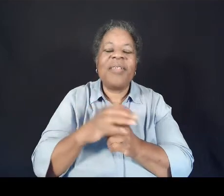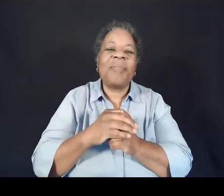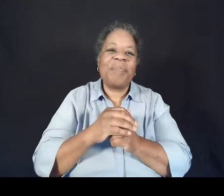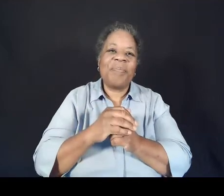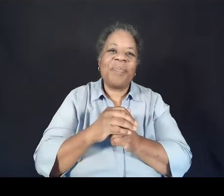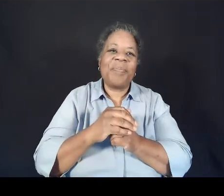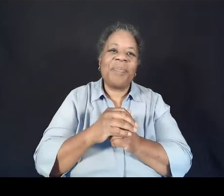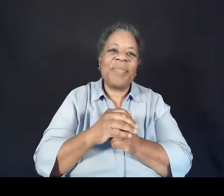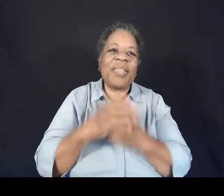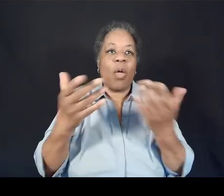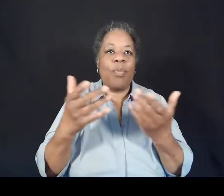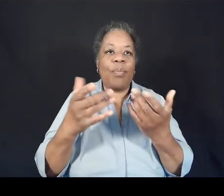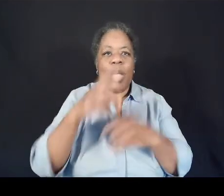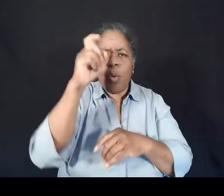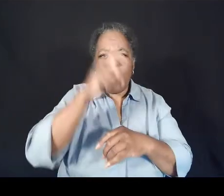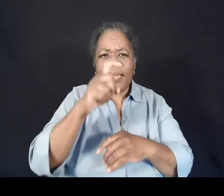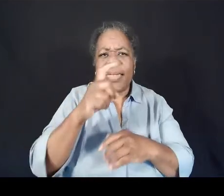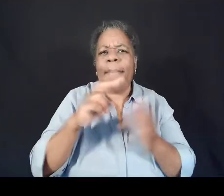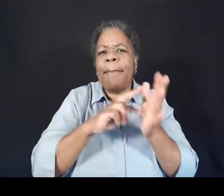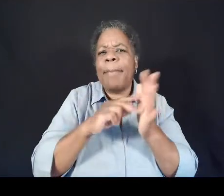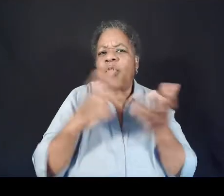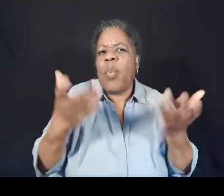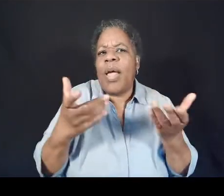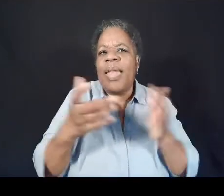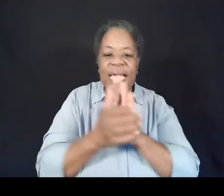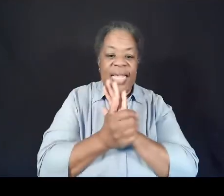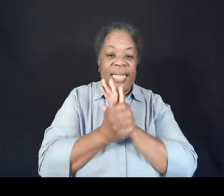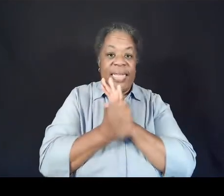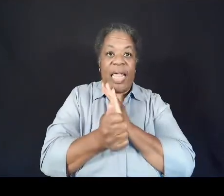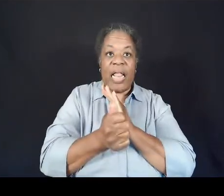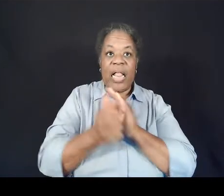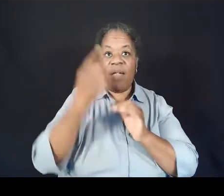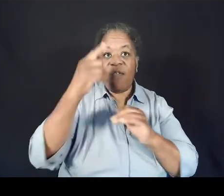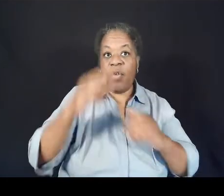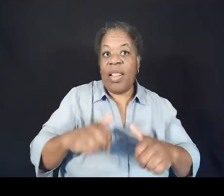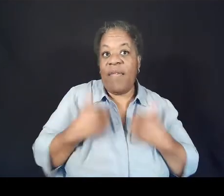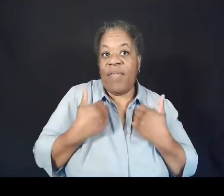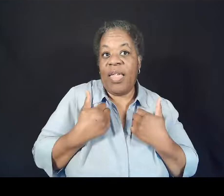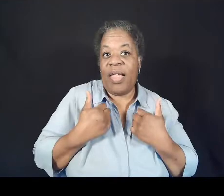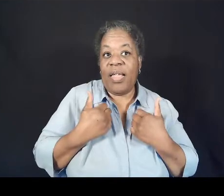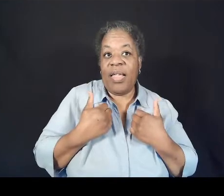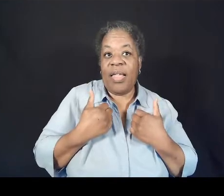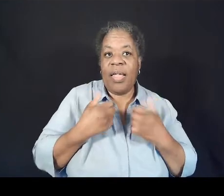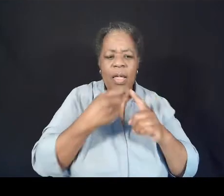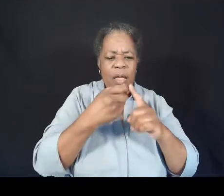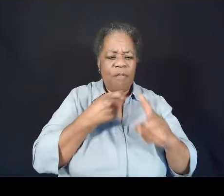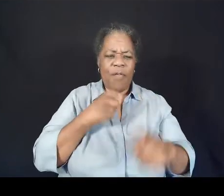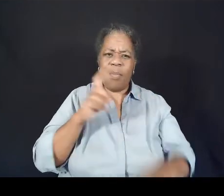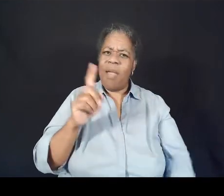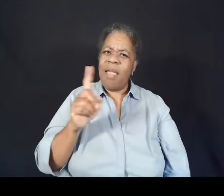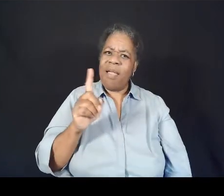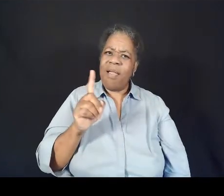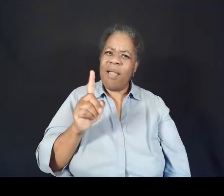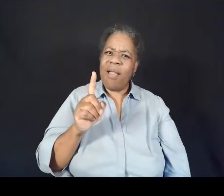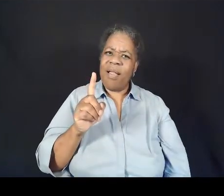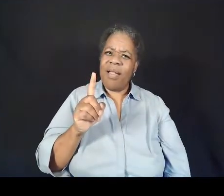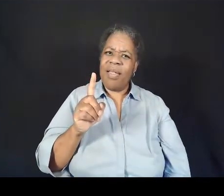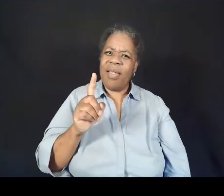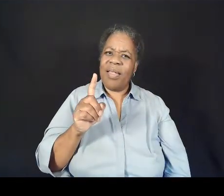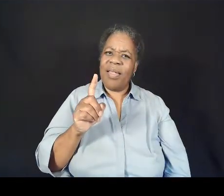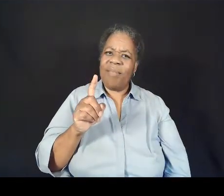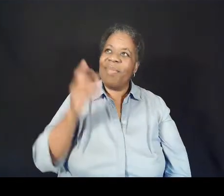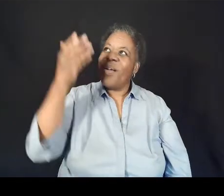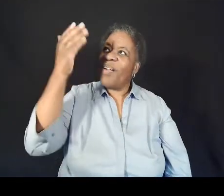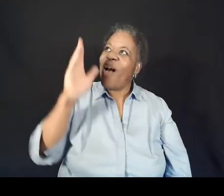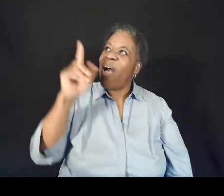So, what is wisdom? Skill for living. Where does it come from? The God who